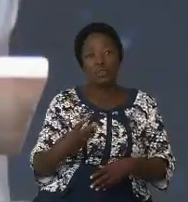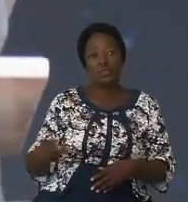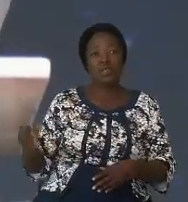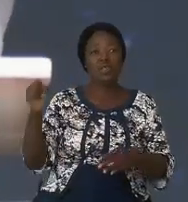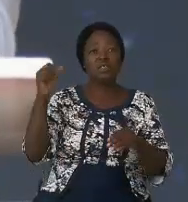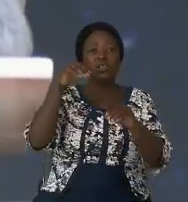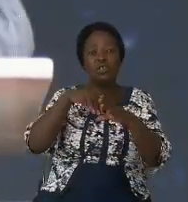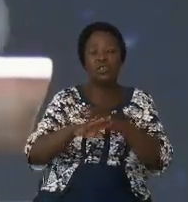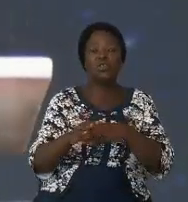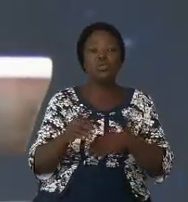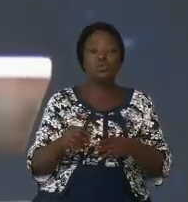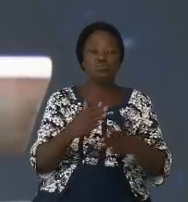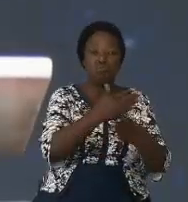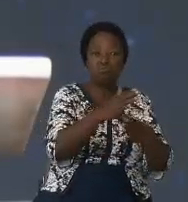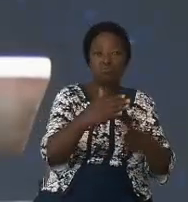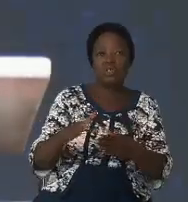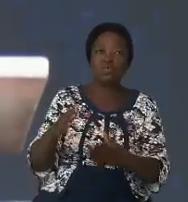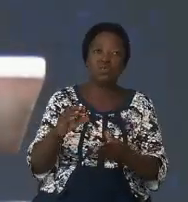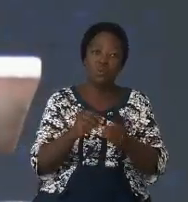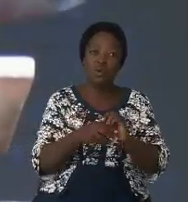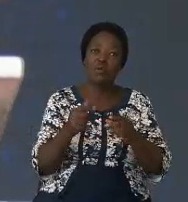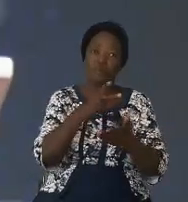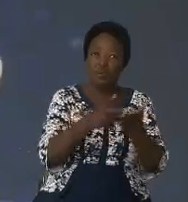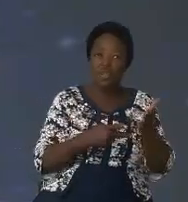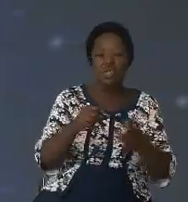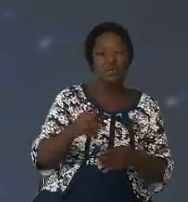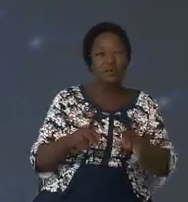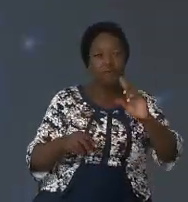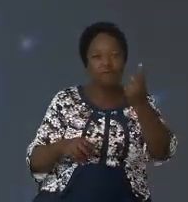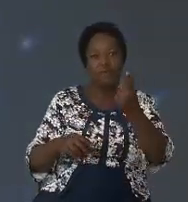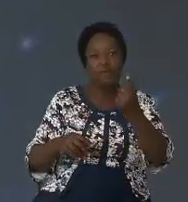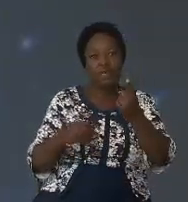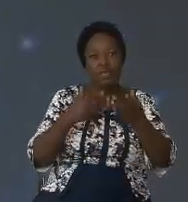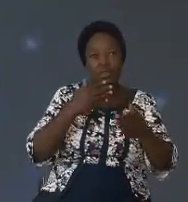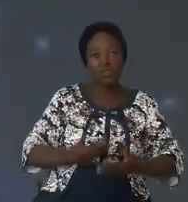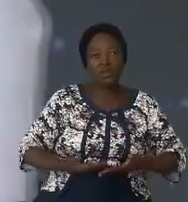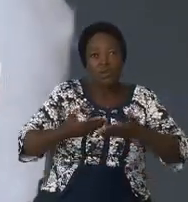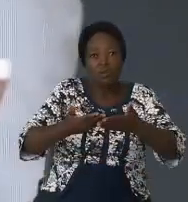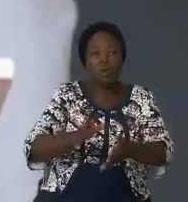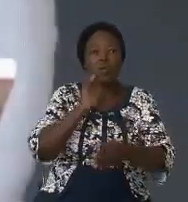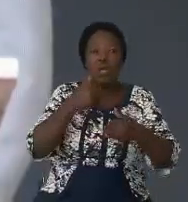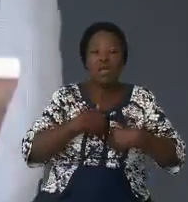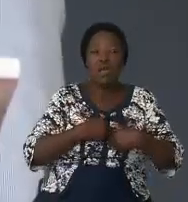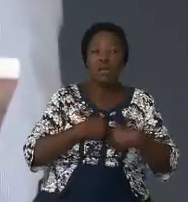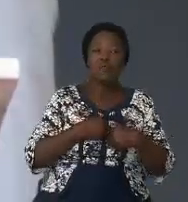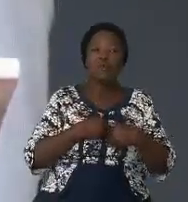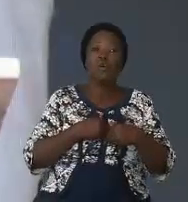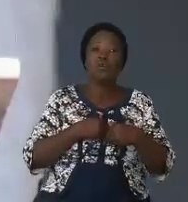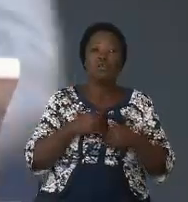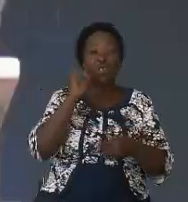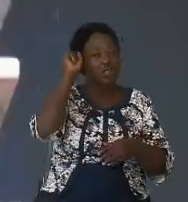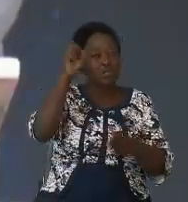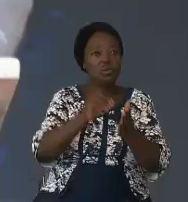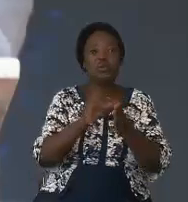will divide his property into a number of parts. The firstborn will have two